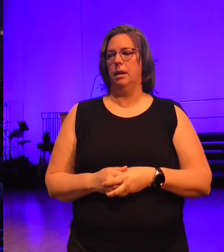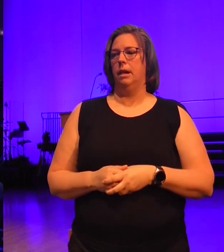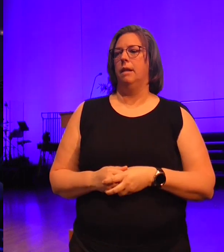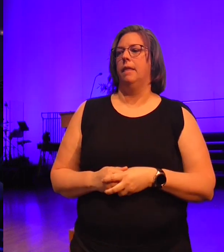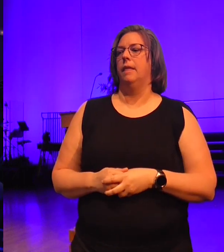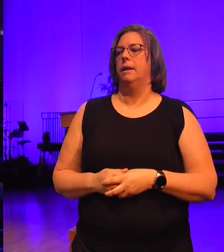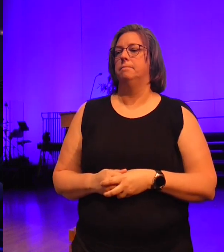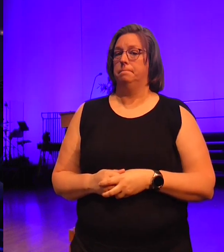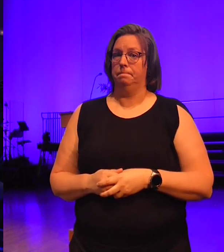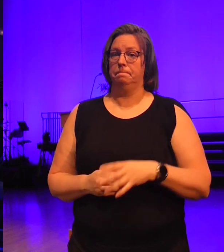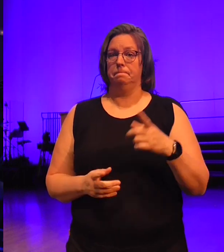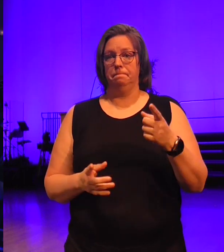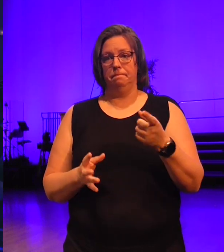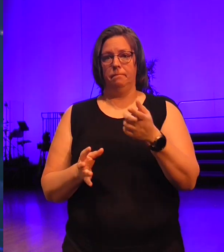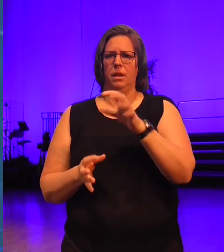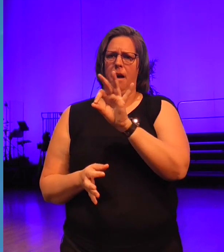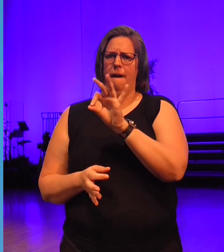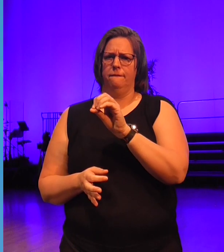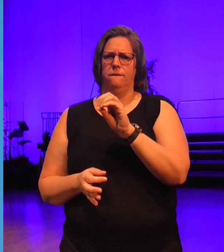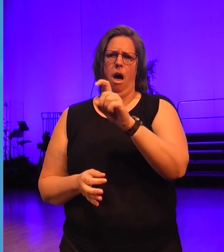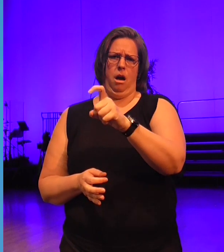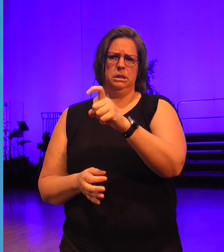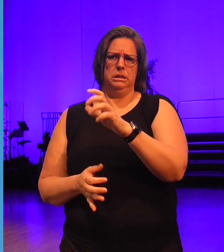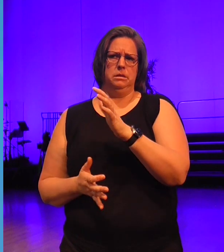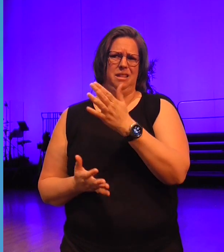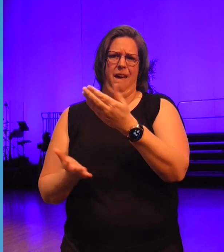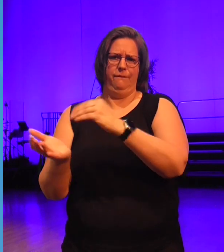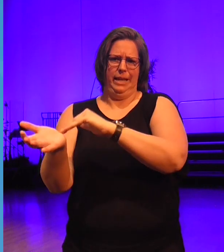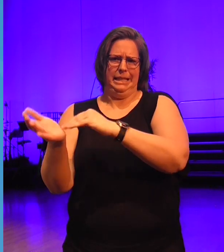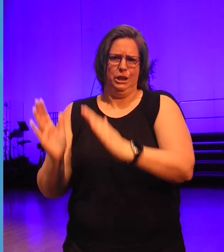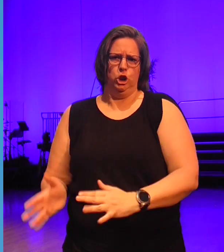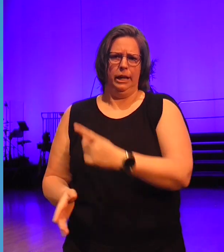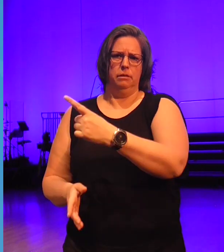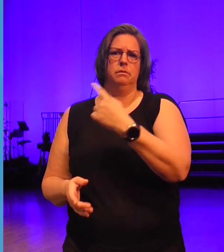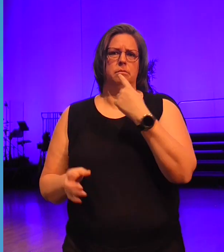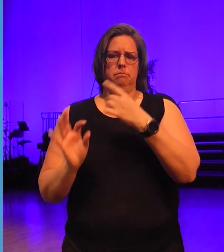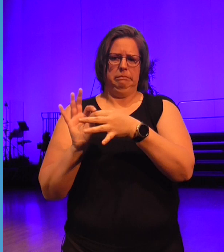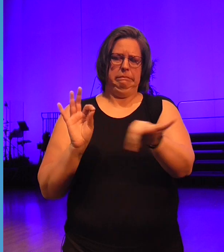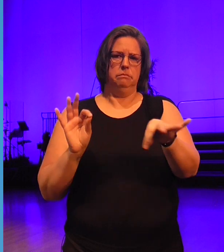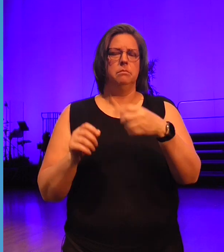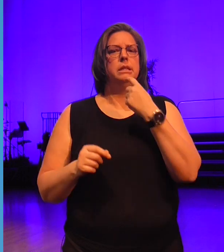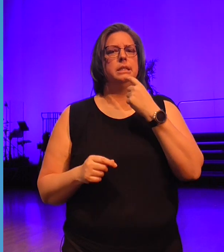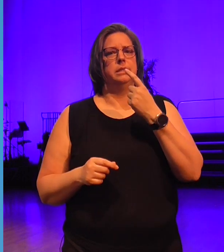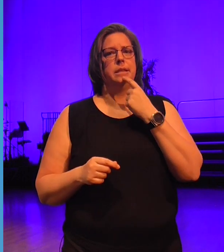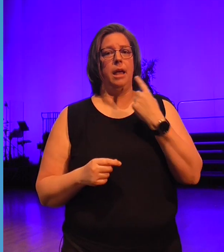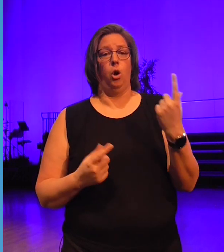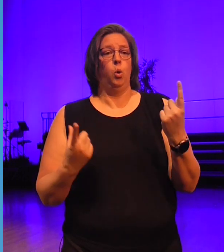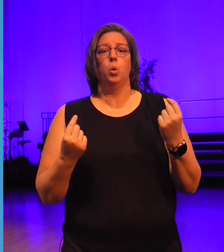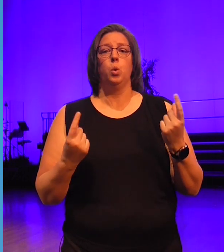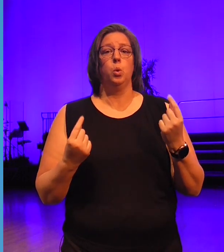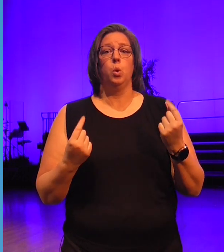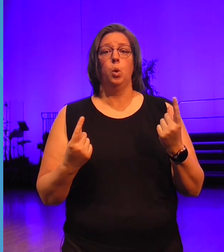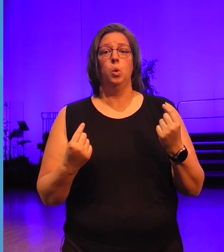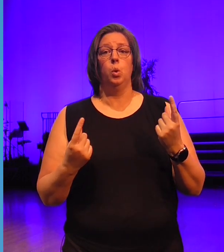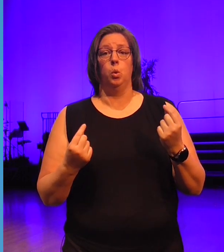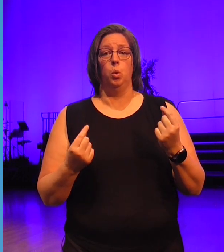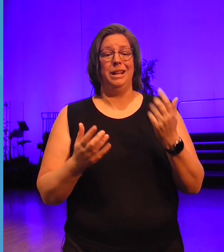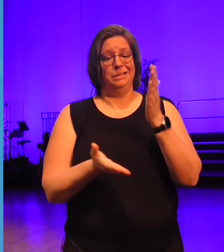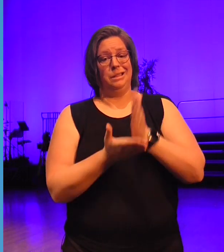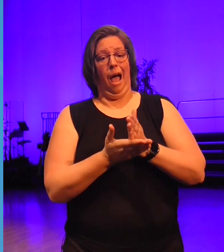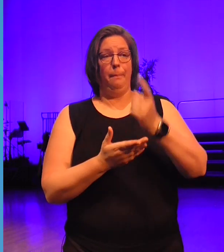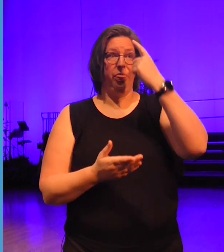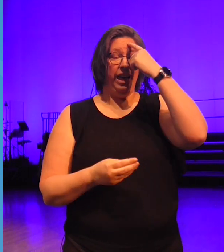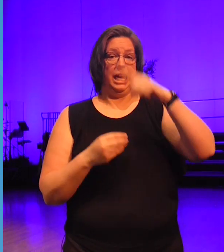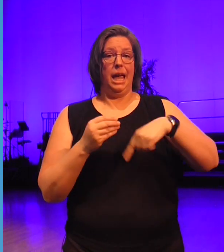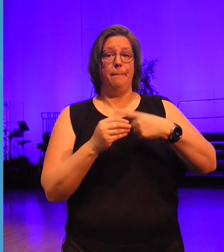it simply and profoundly. All that you have to do is this: stop thinking about the difficulty, whatever it is,